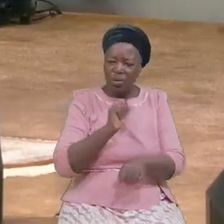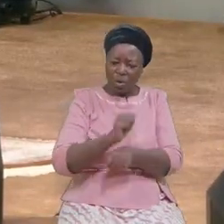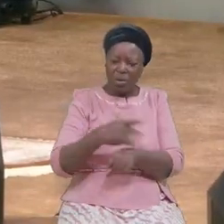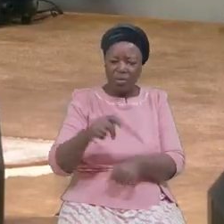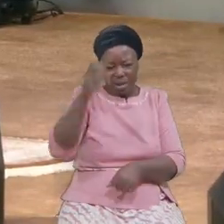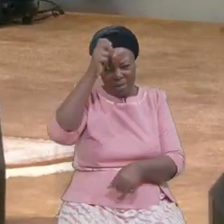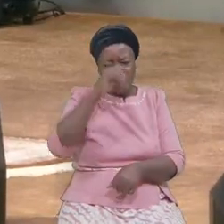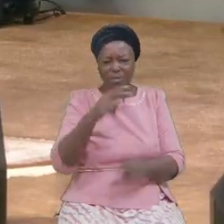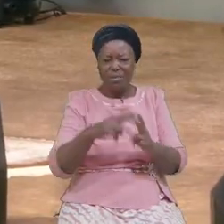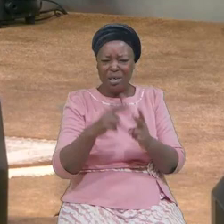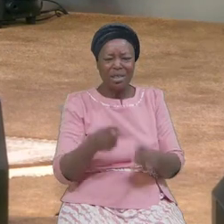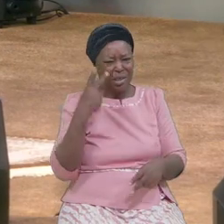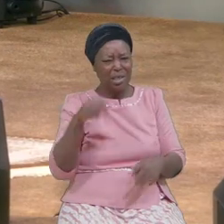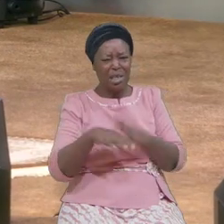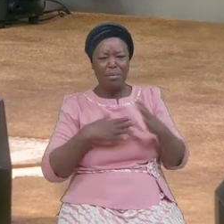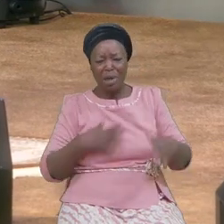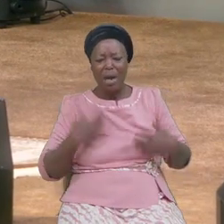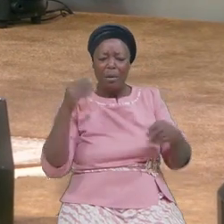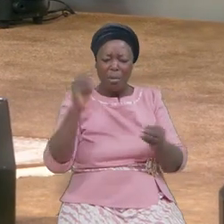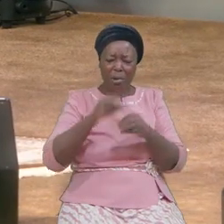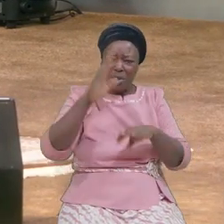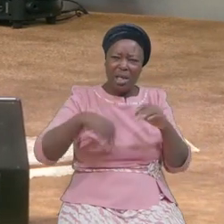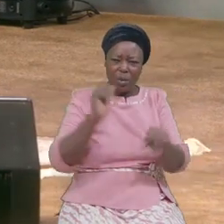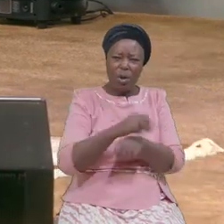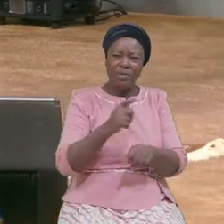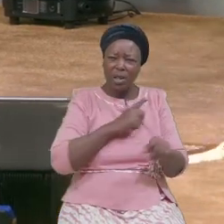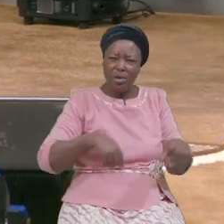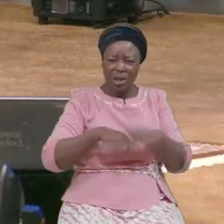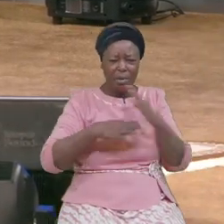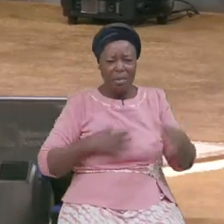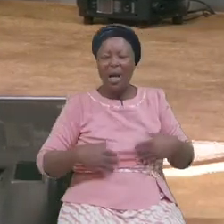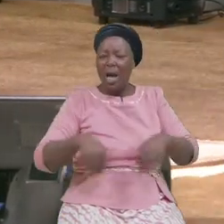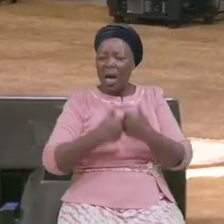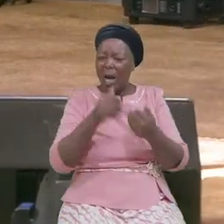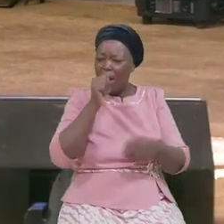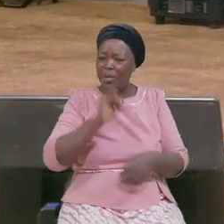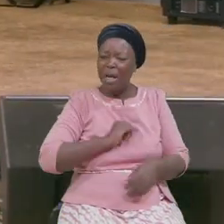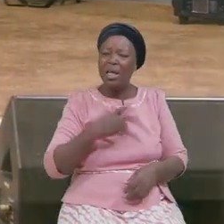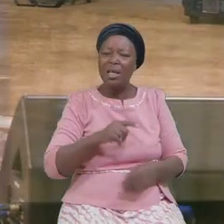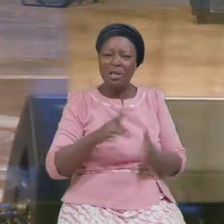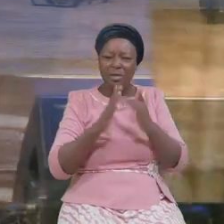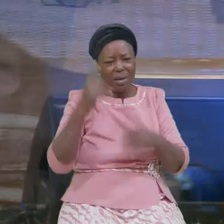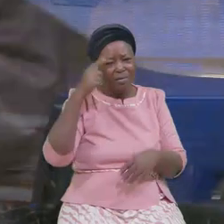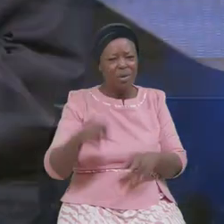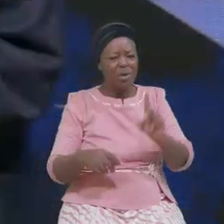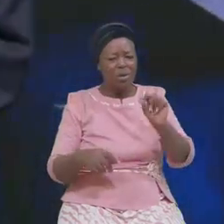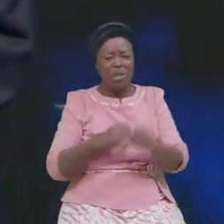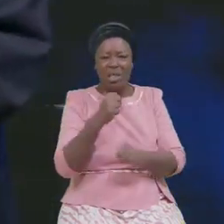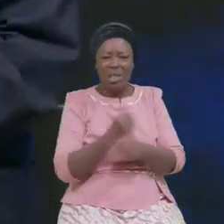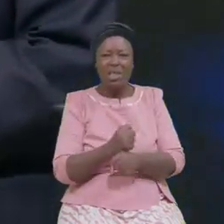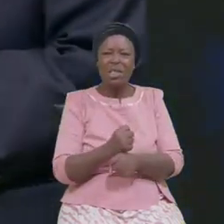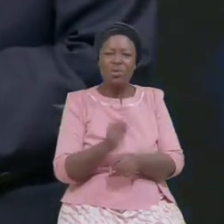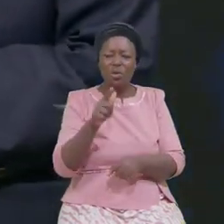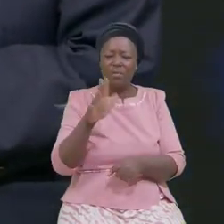than the wonders of the Lord in my life? How am I a Christian for 20 years, 25 years, 50 years,